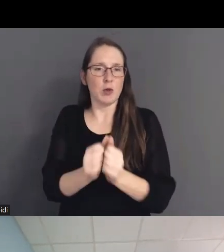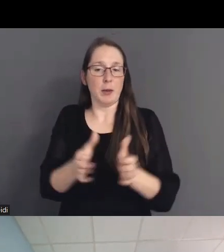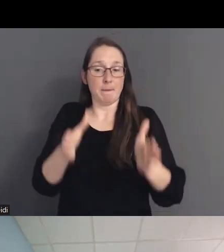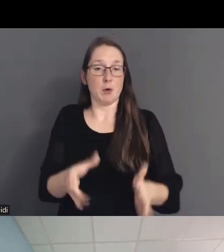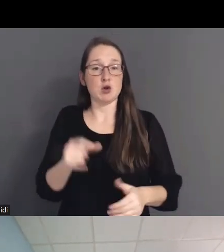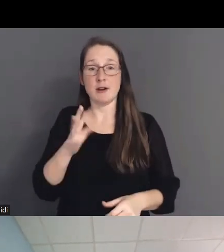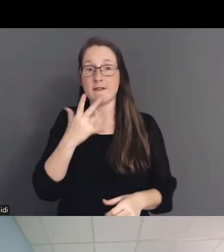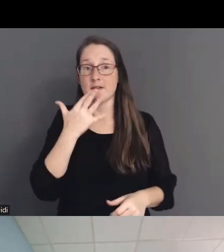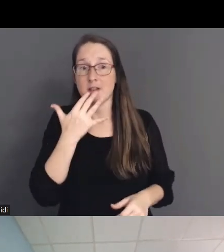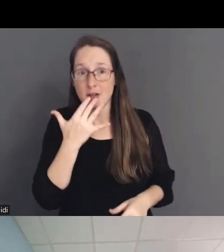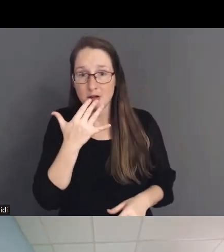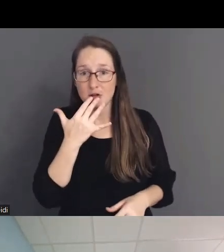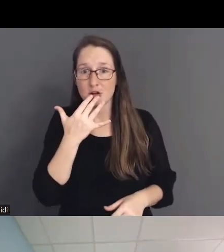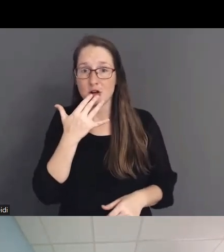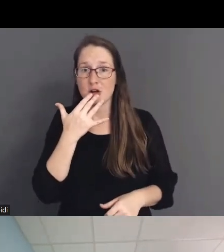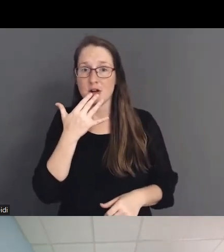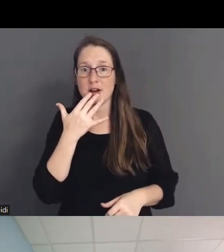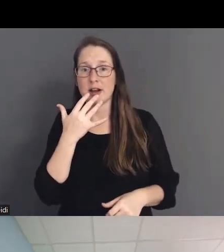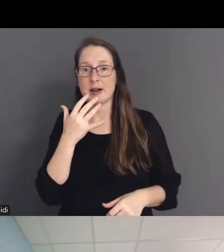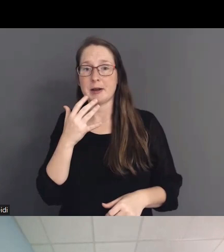color, the language,